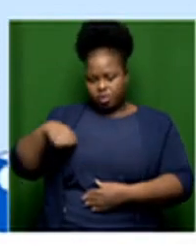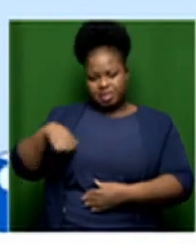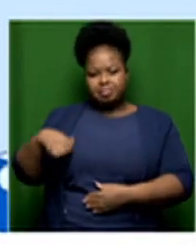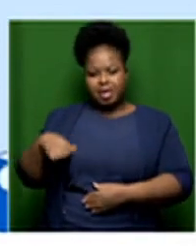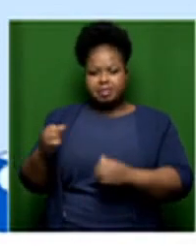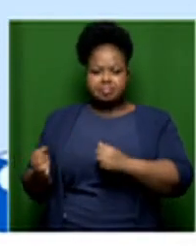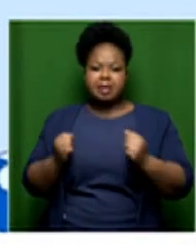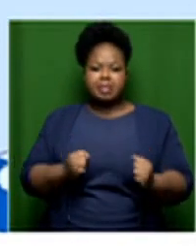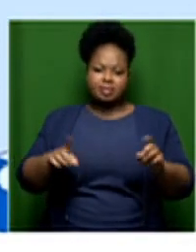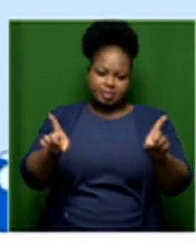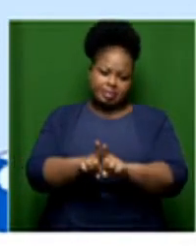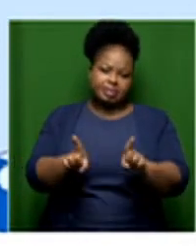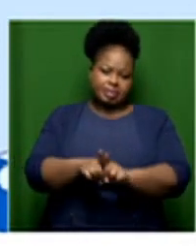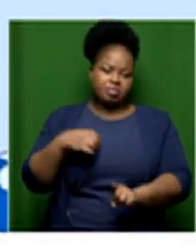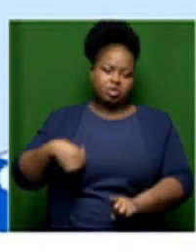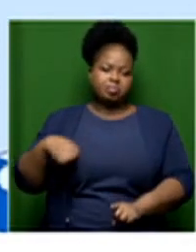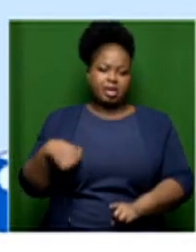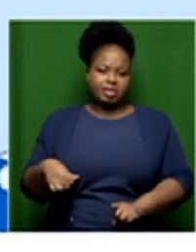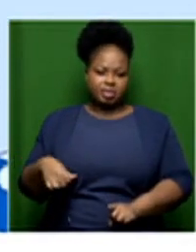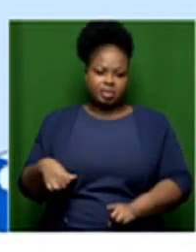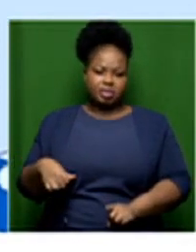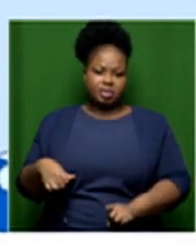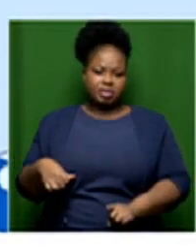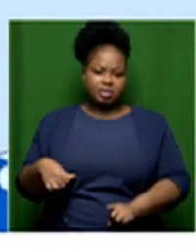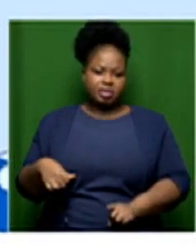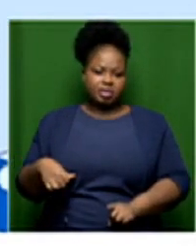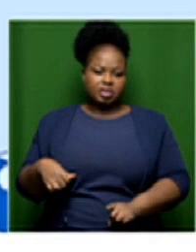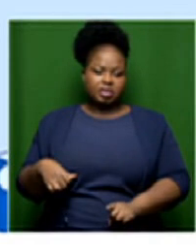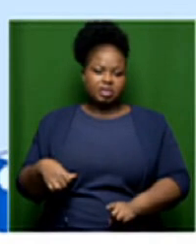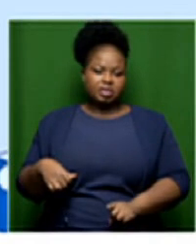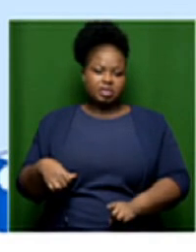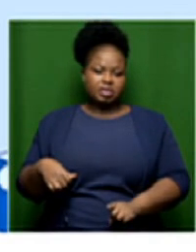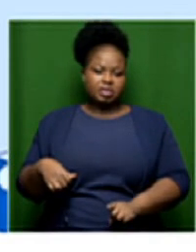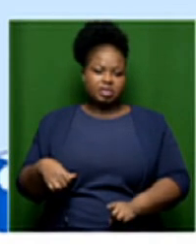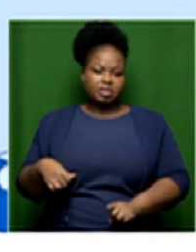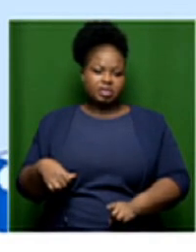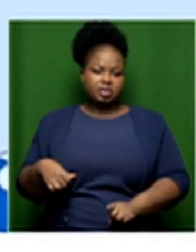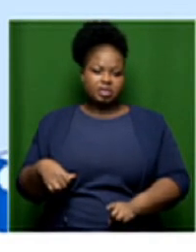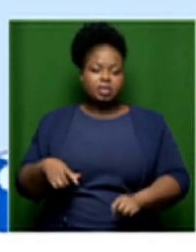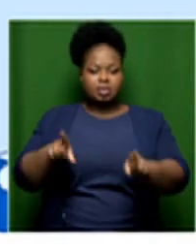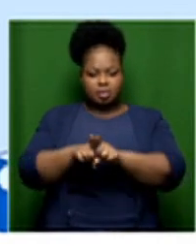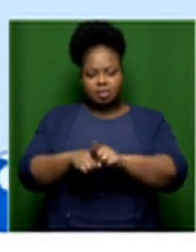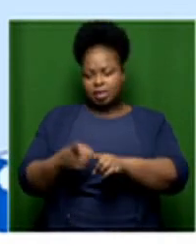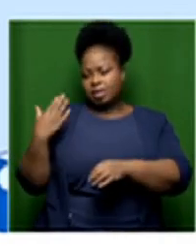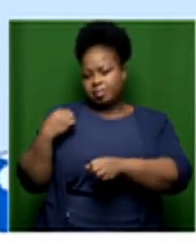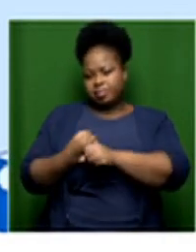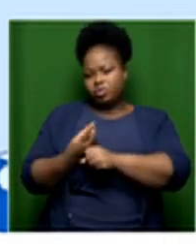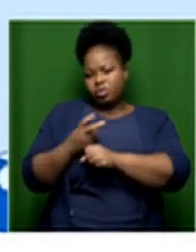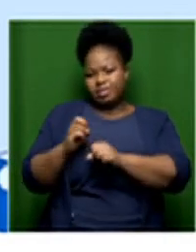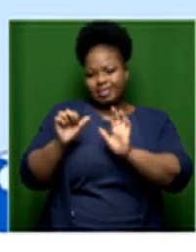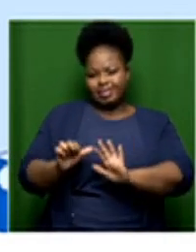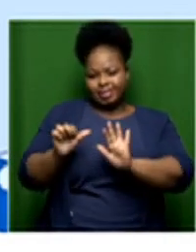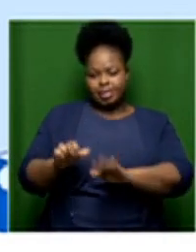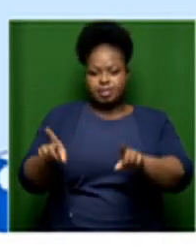So people will still be in the same municipalities that they were in during the 2016 local government